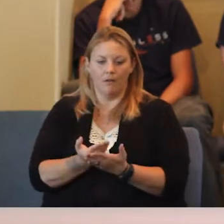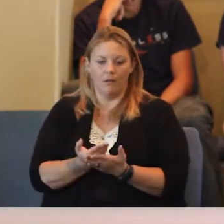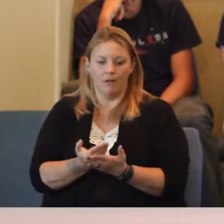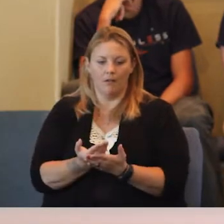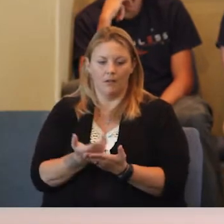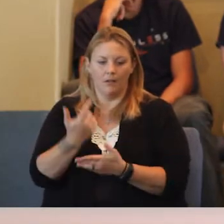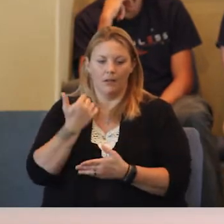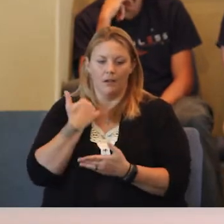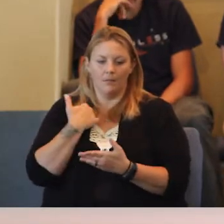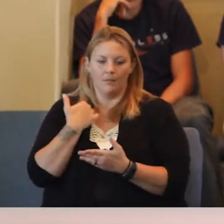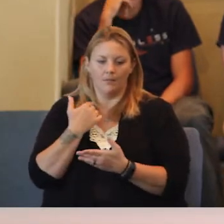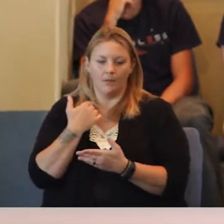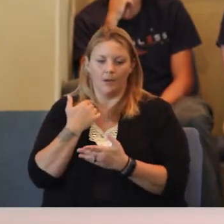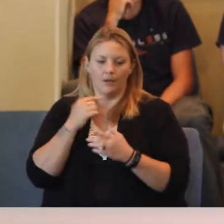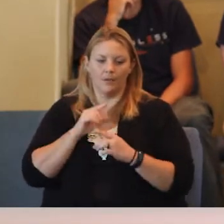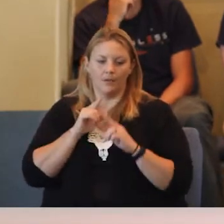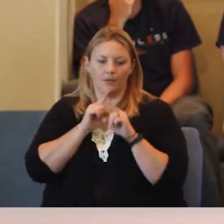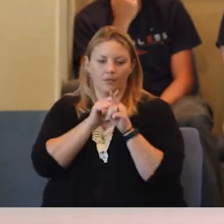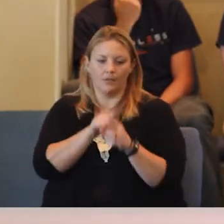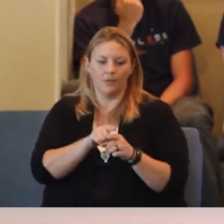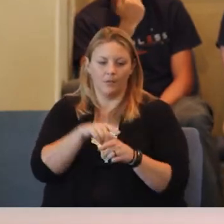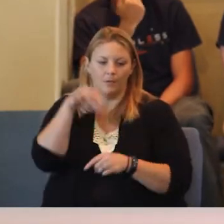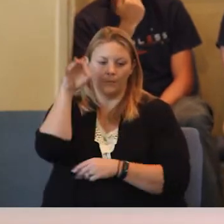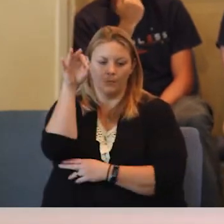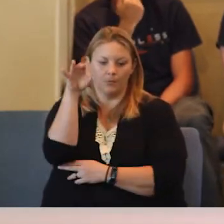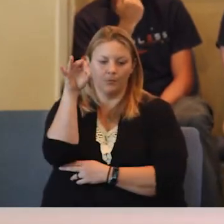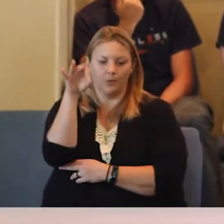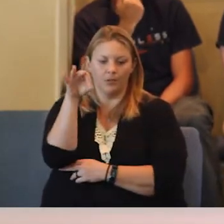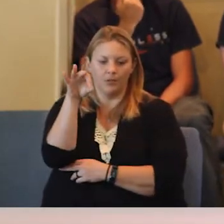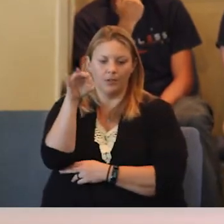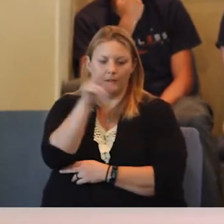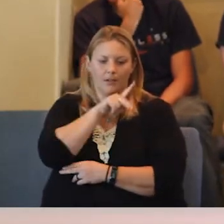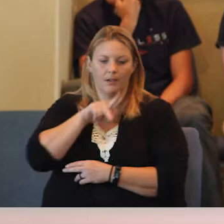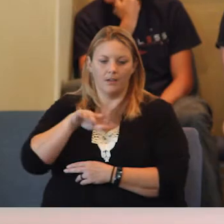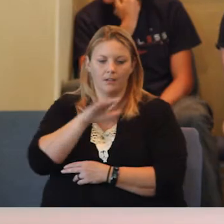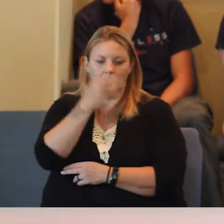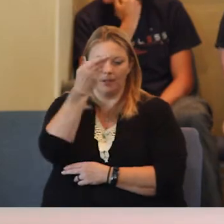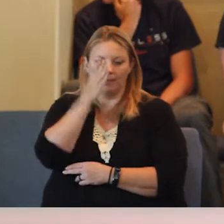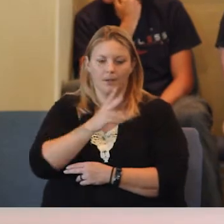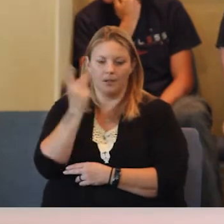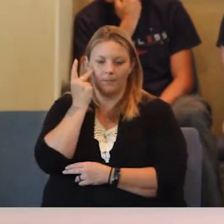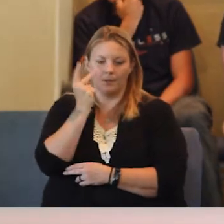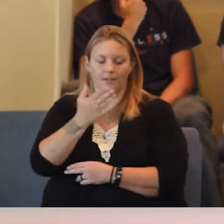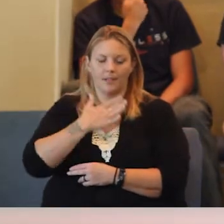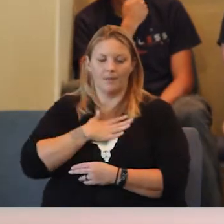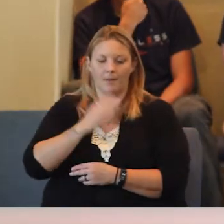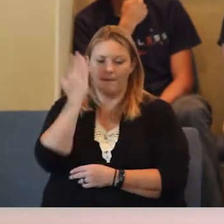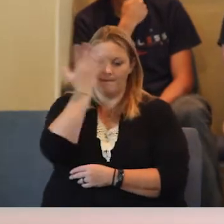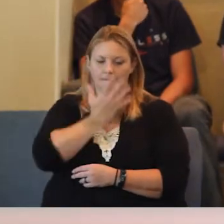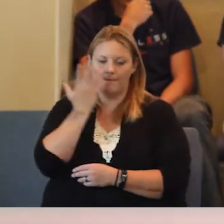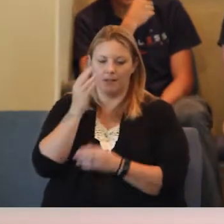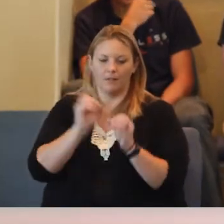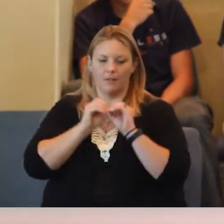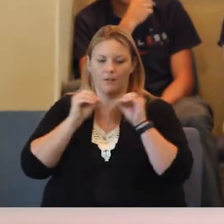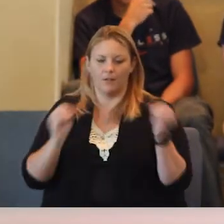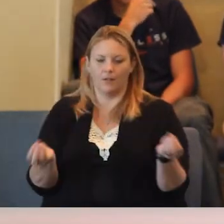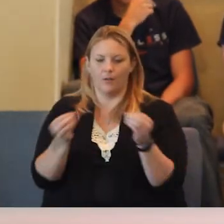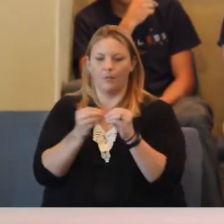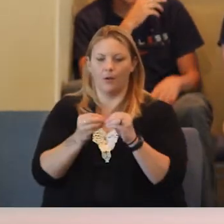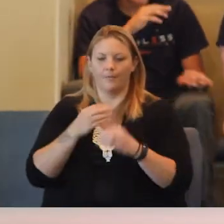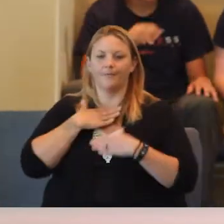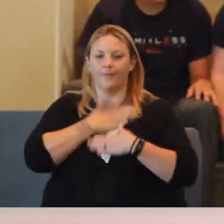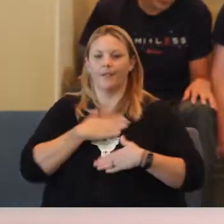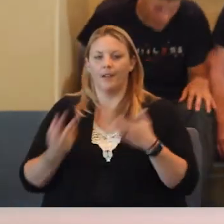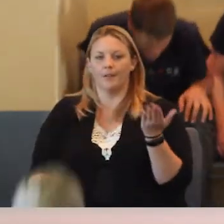now I know that you all, among whom I have gone preaching the kingdom of God, will see my face no more.